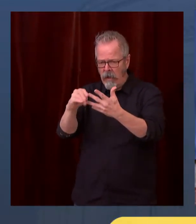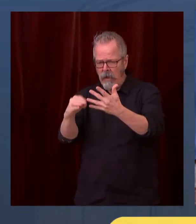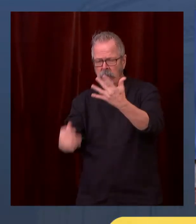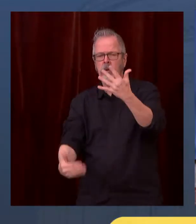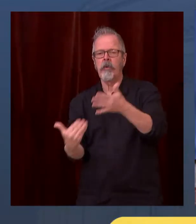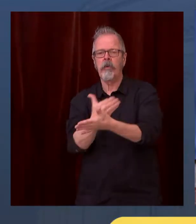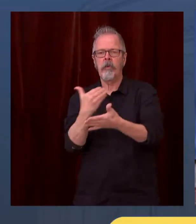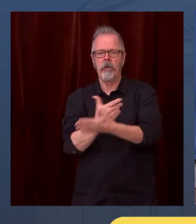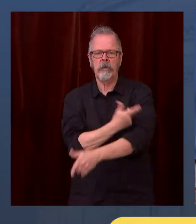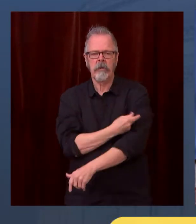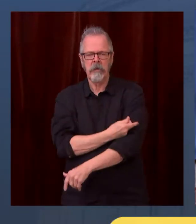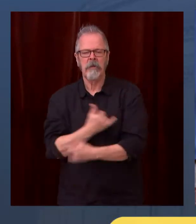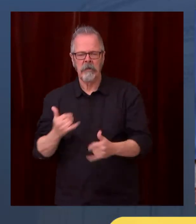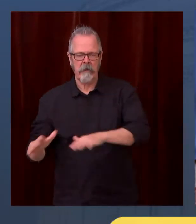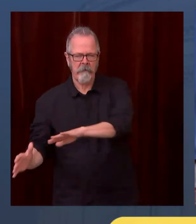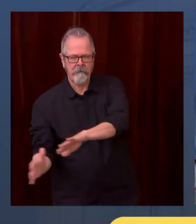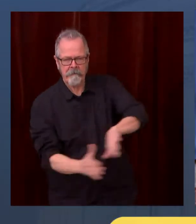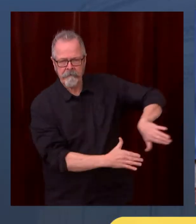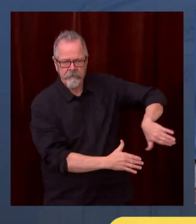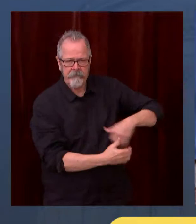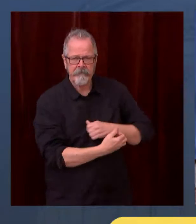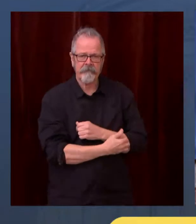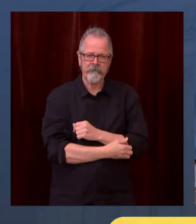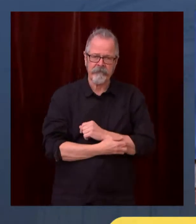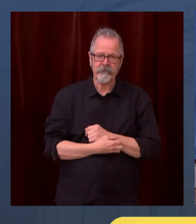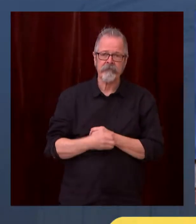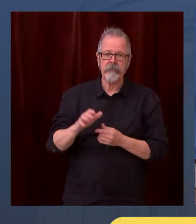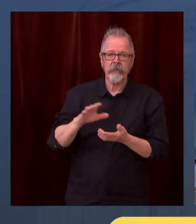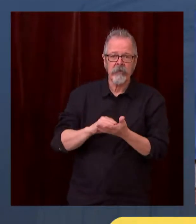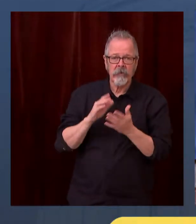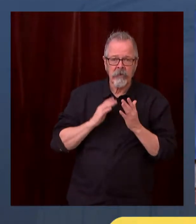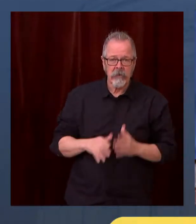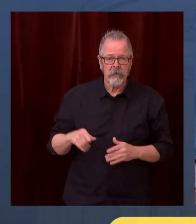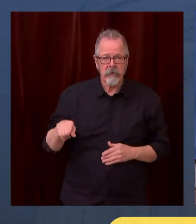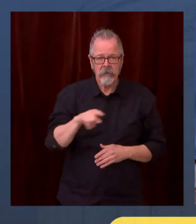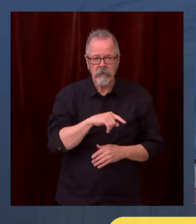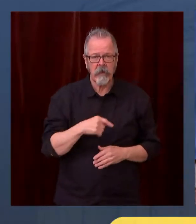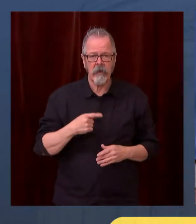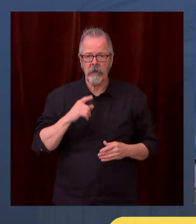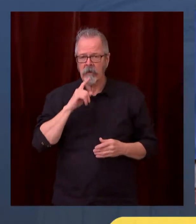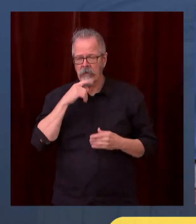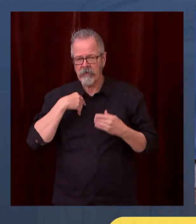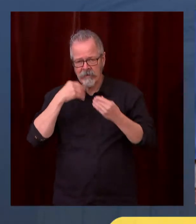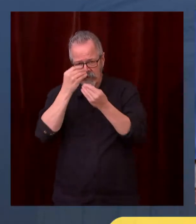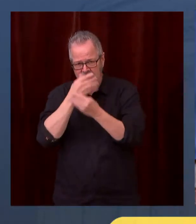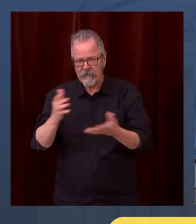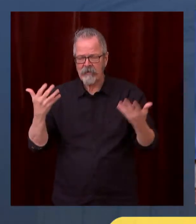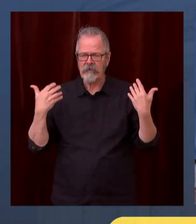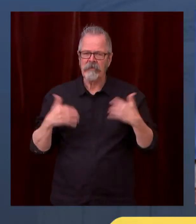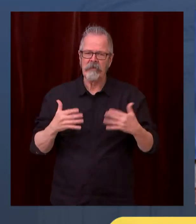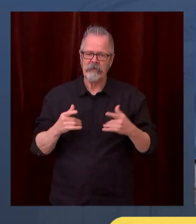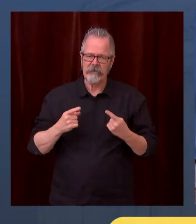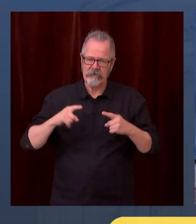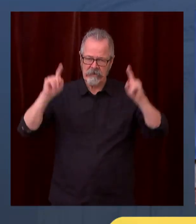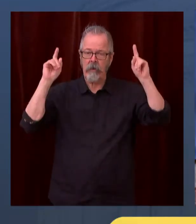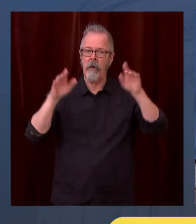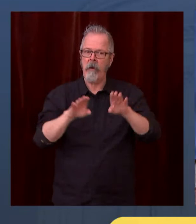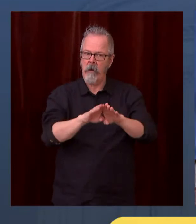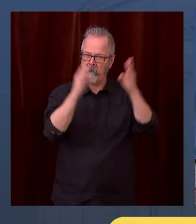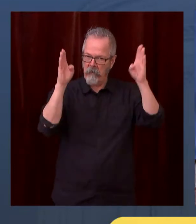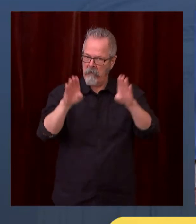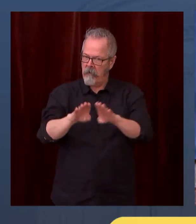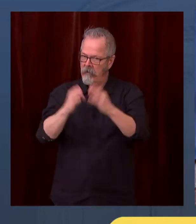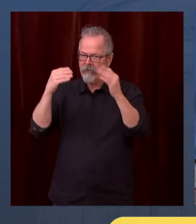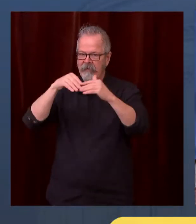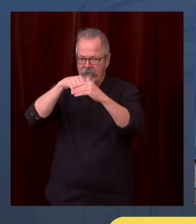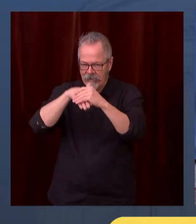really encouraged that we are making progress in the state in providing more on-site, in-person learning for our